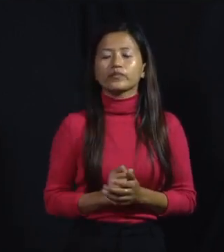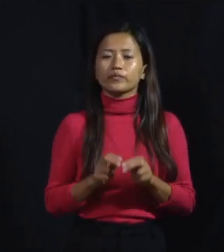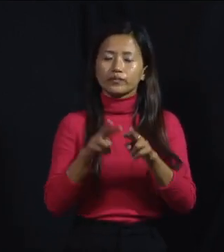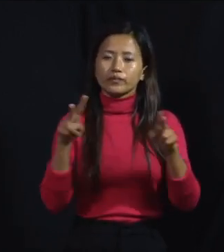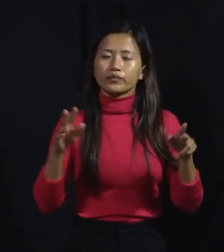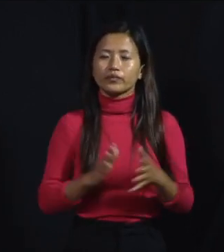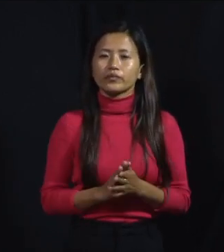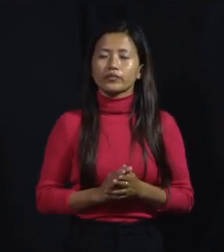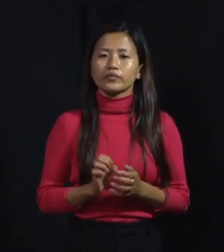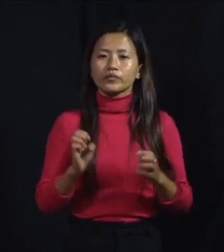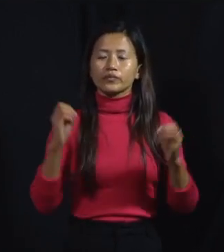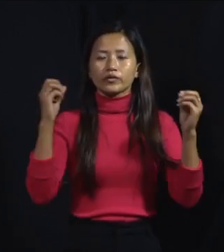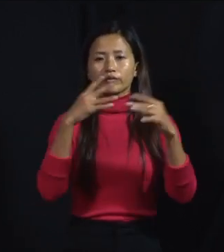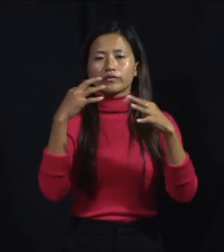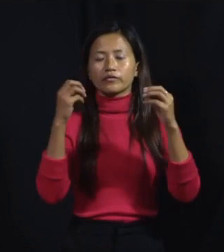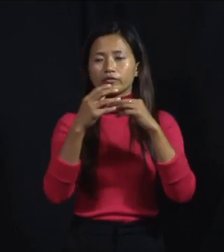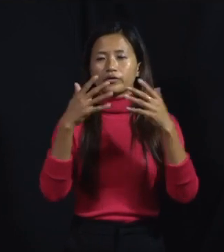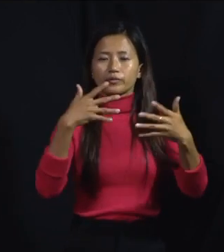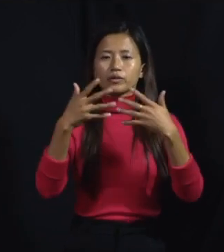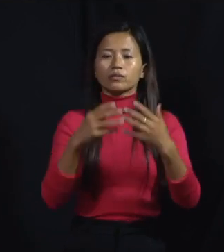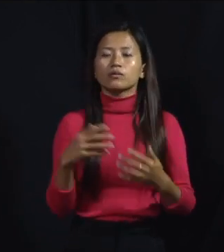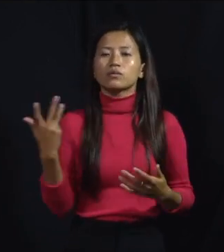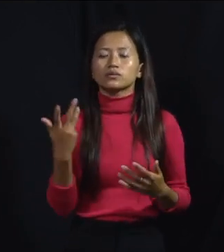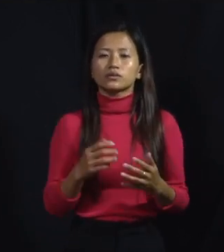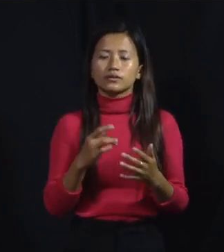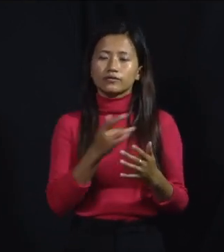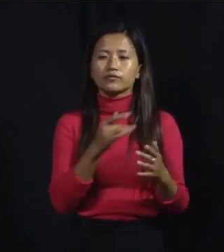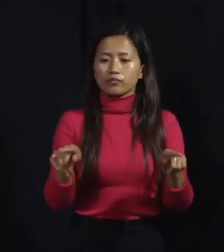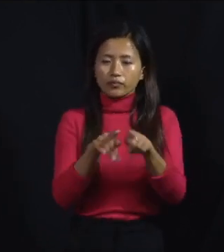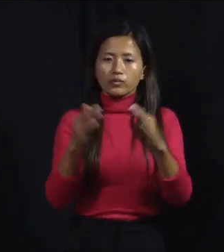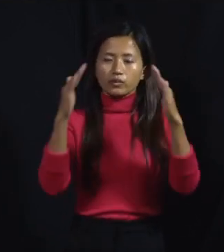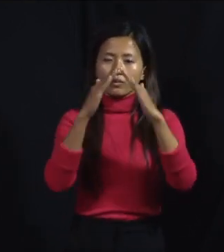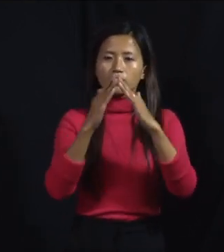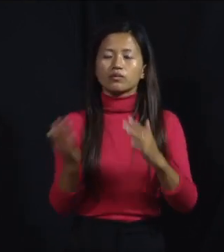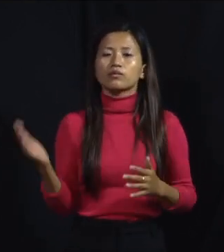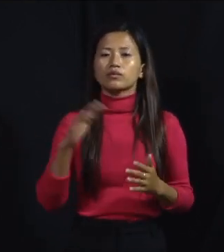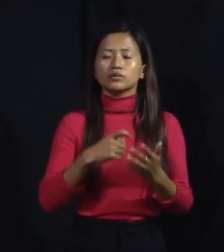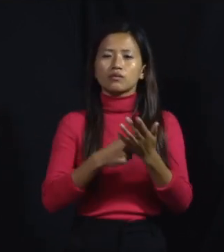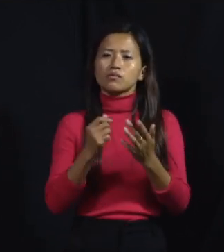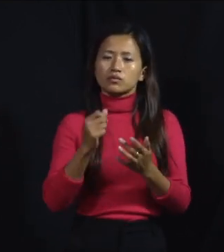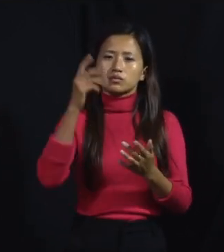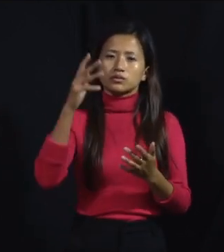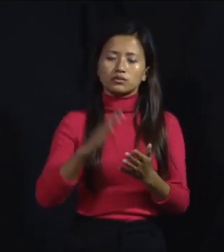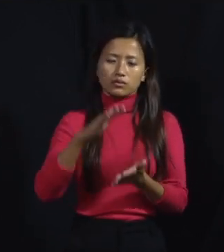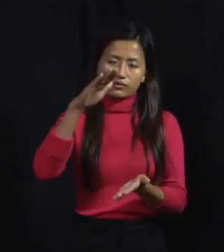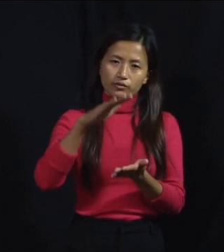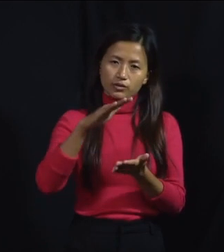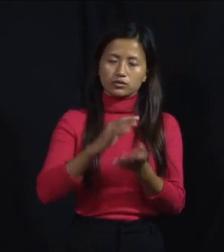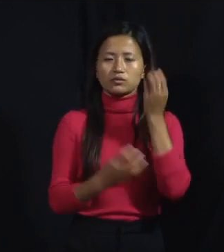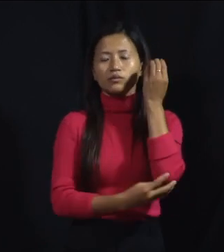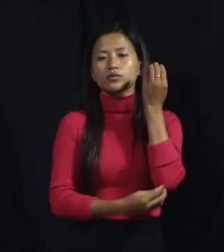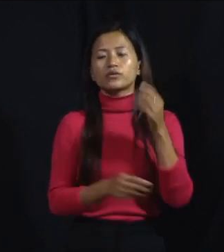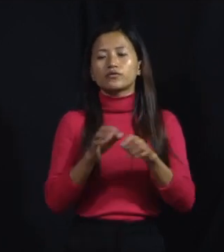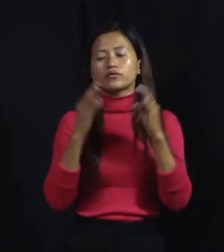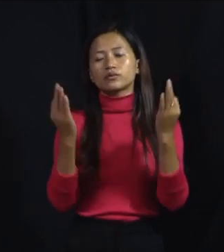individual difference in the environment also. What kind of home that you come from, whether you are from a rich or average or a poor